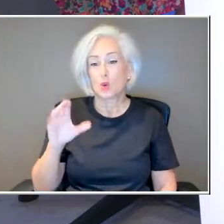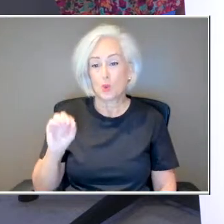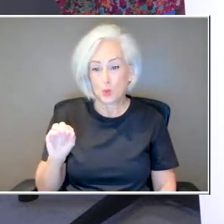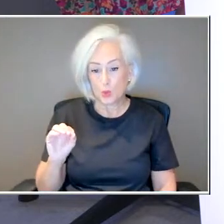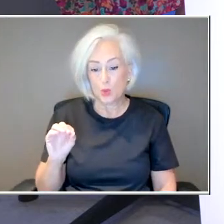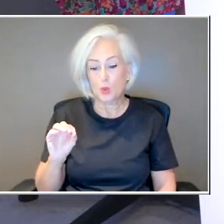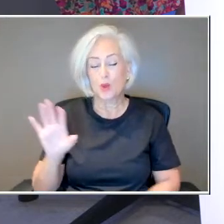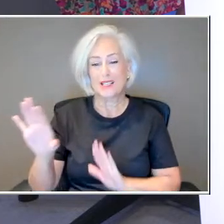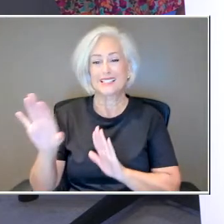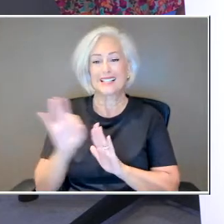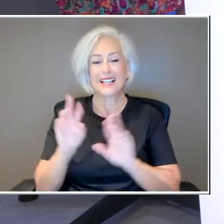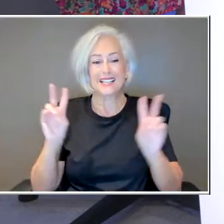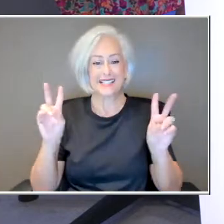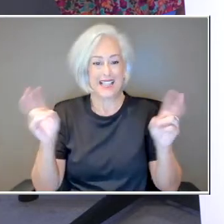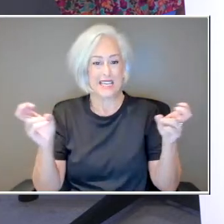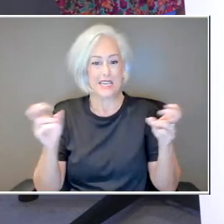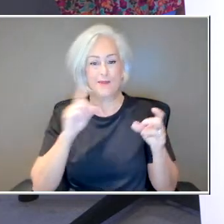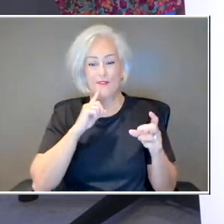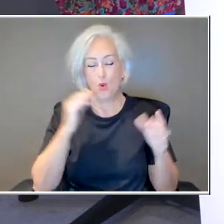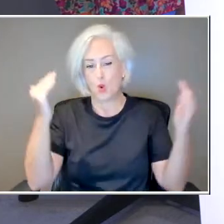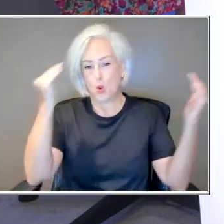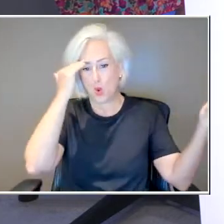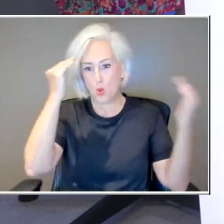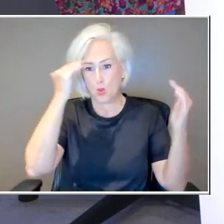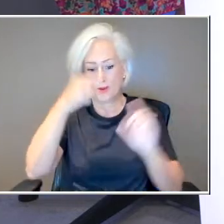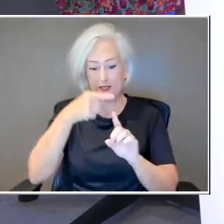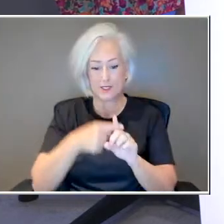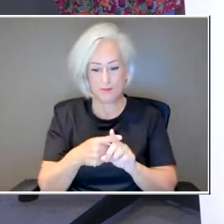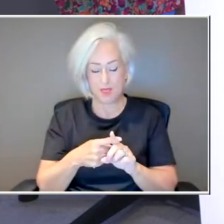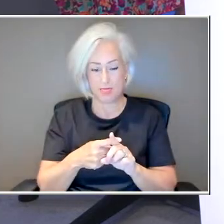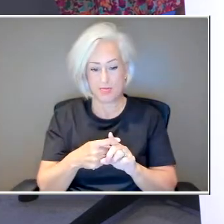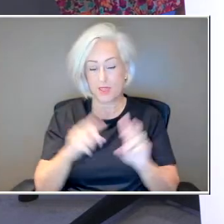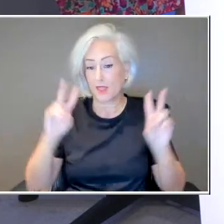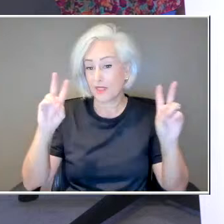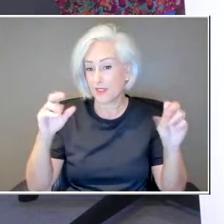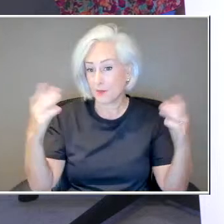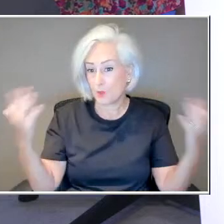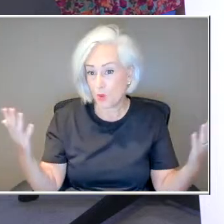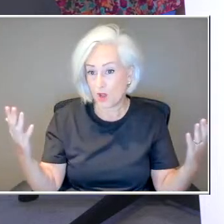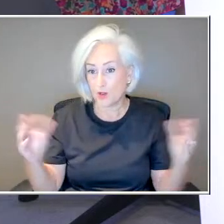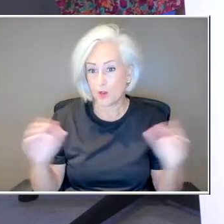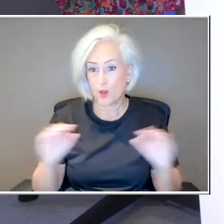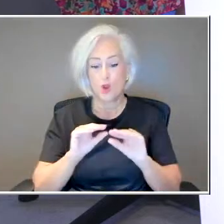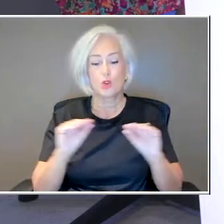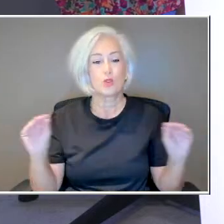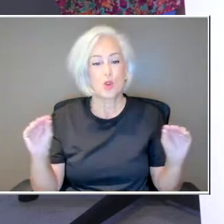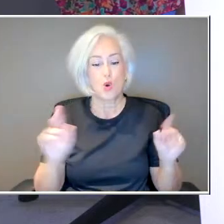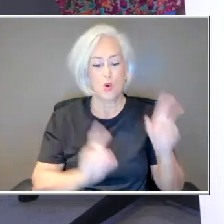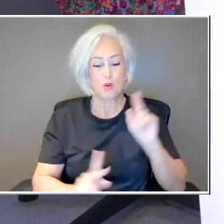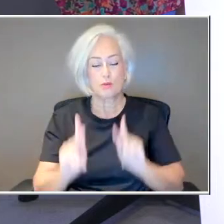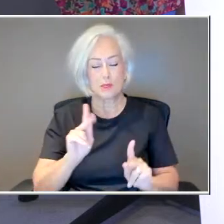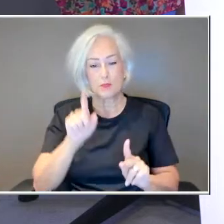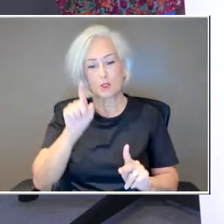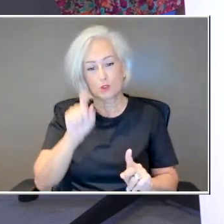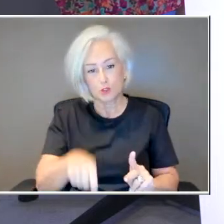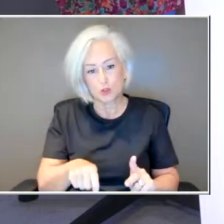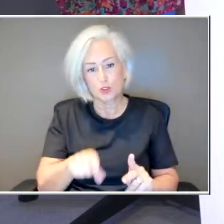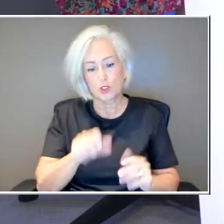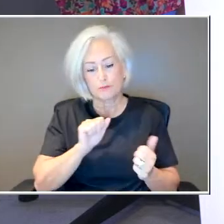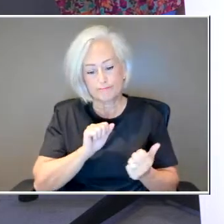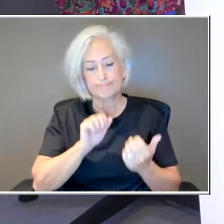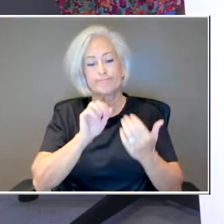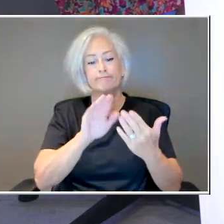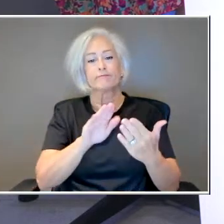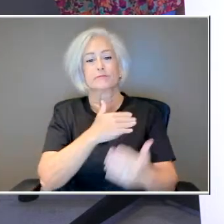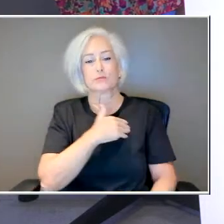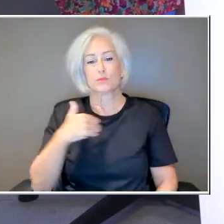Awareness Month, and this year's theme is No One Should Face Breast Cancer Alone. Right? Absolutely. Never.